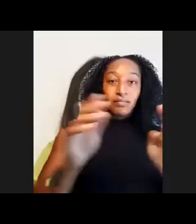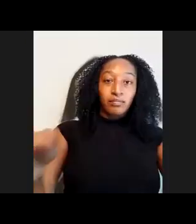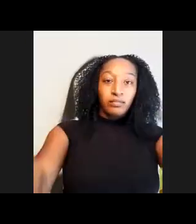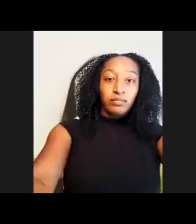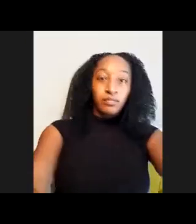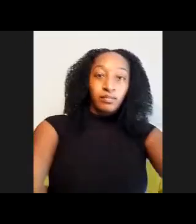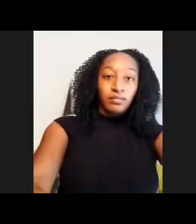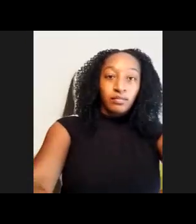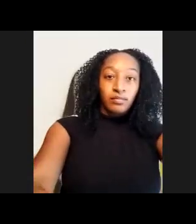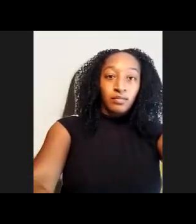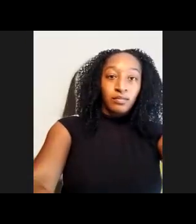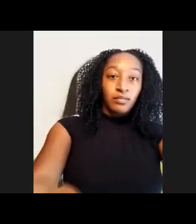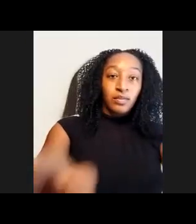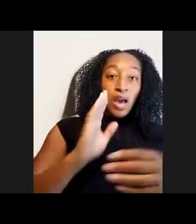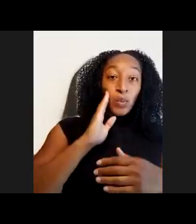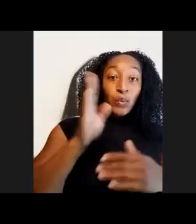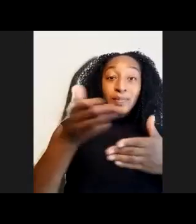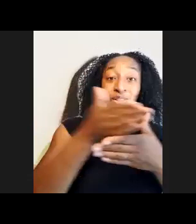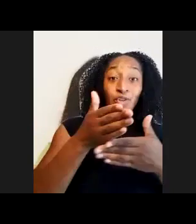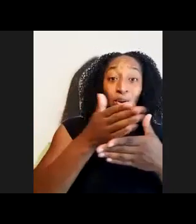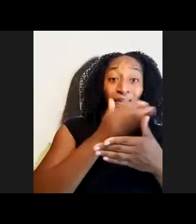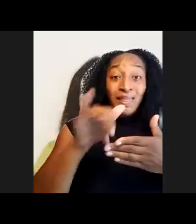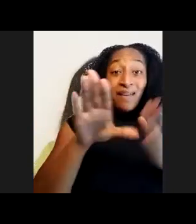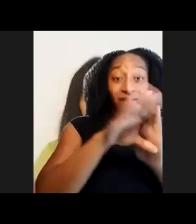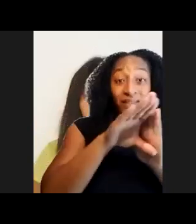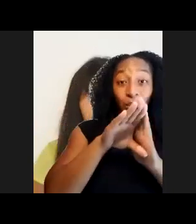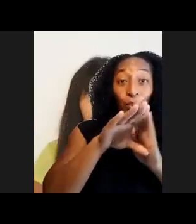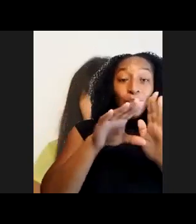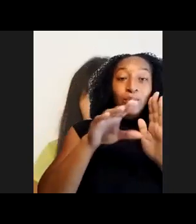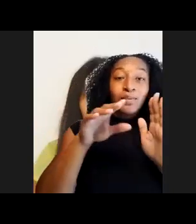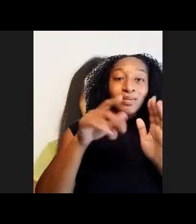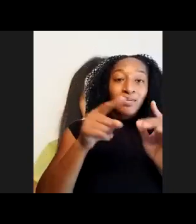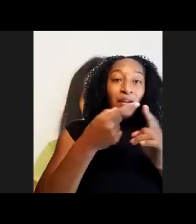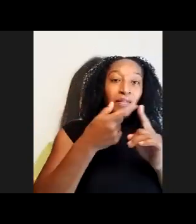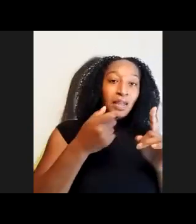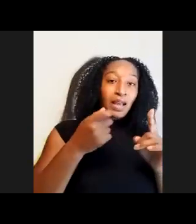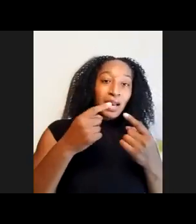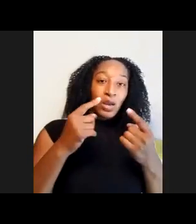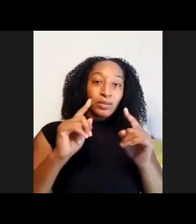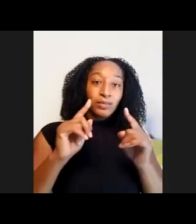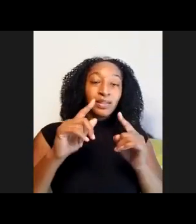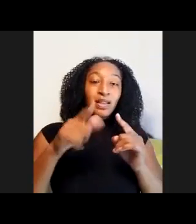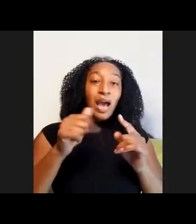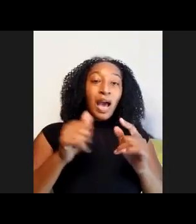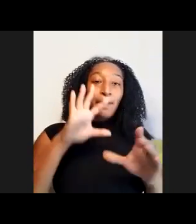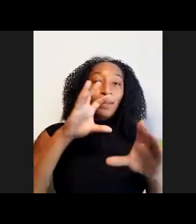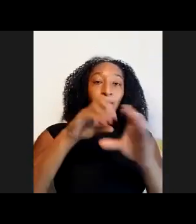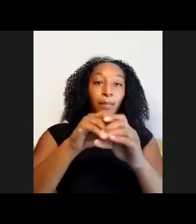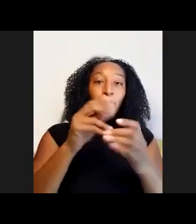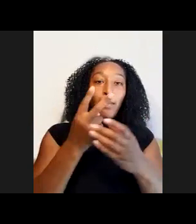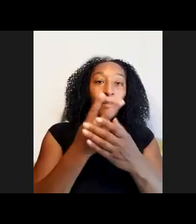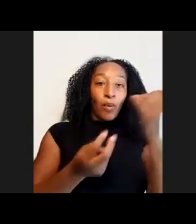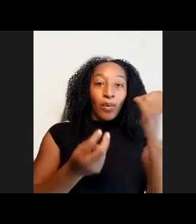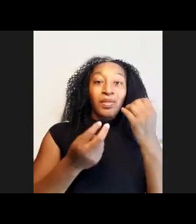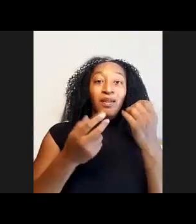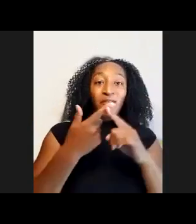the videos in the announcements. I put the 2 videos from last week in the announcements. If you